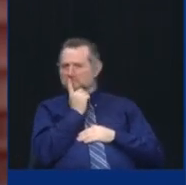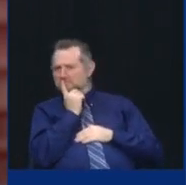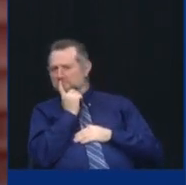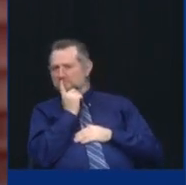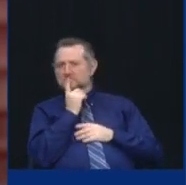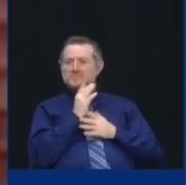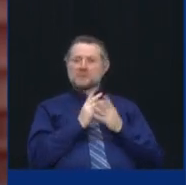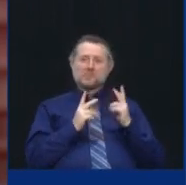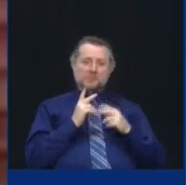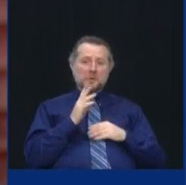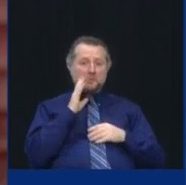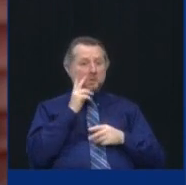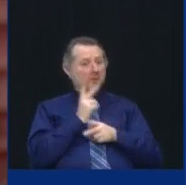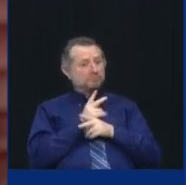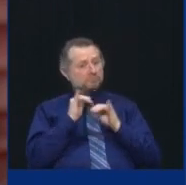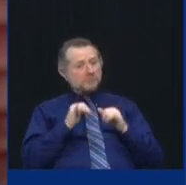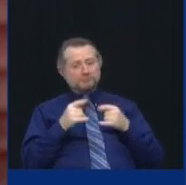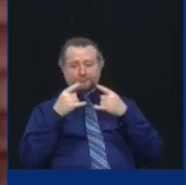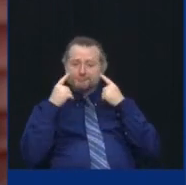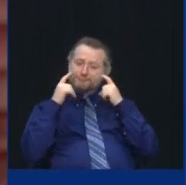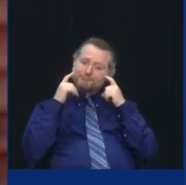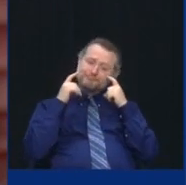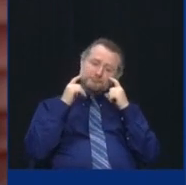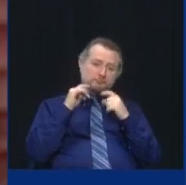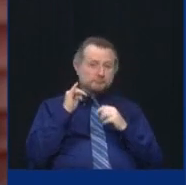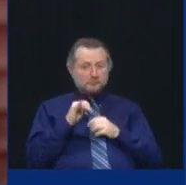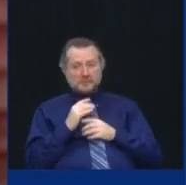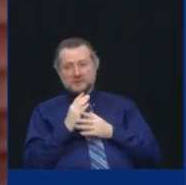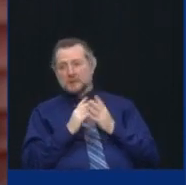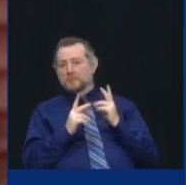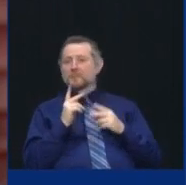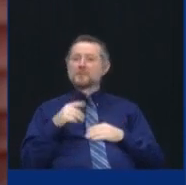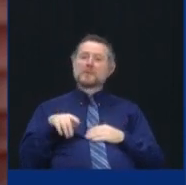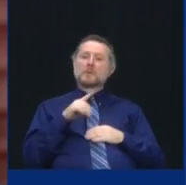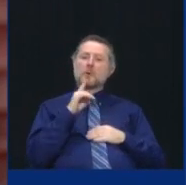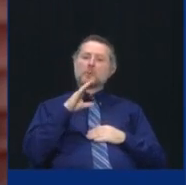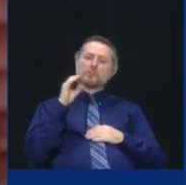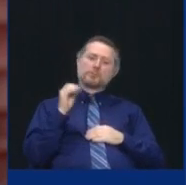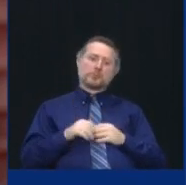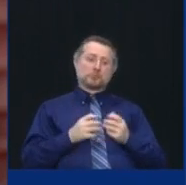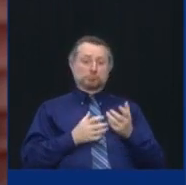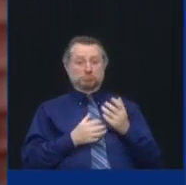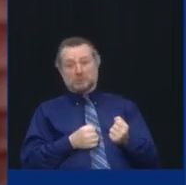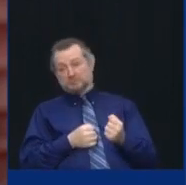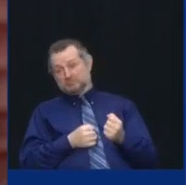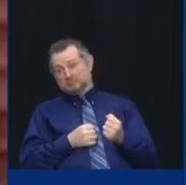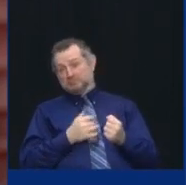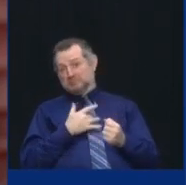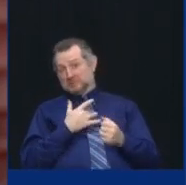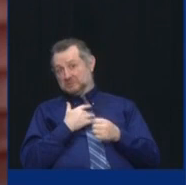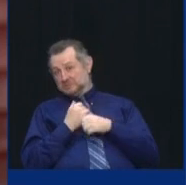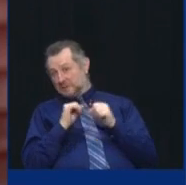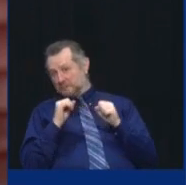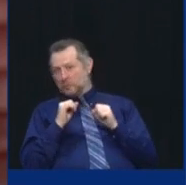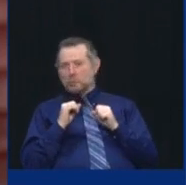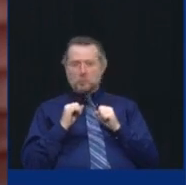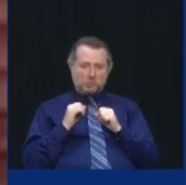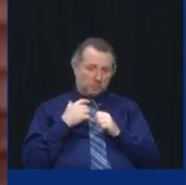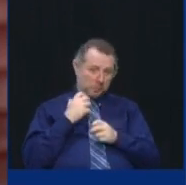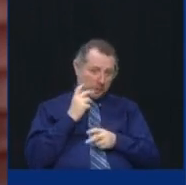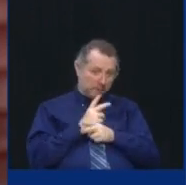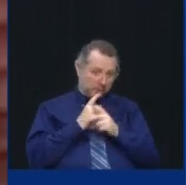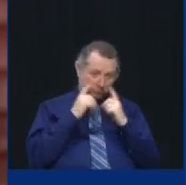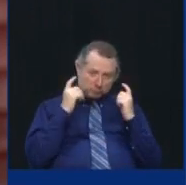wearing a mask because I'm not 100% sure about this. So, yeah, it goes into